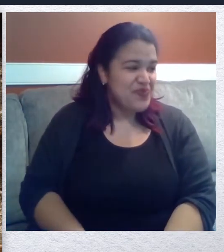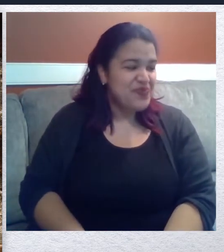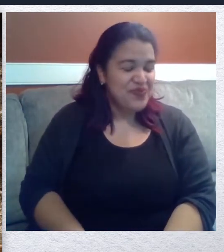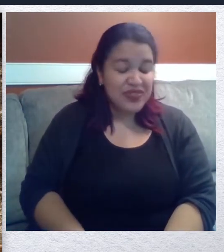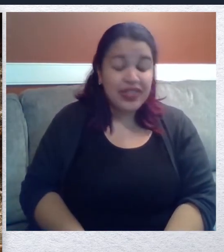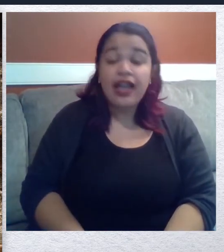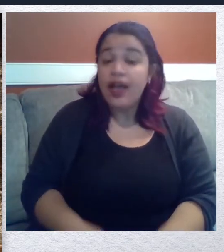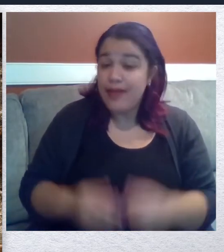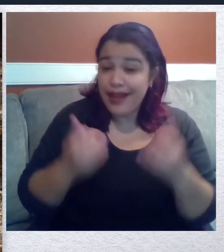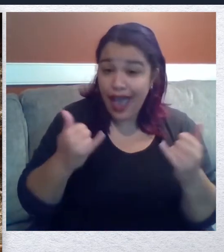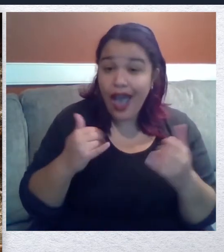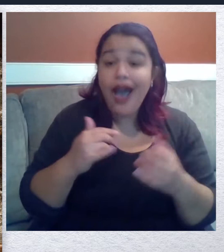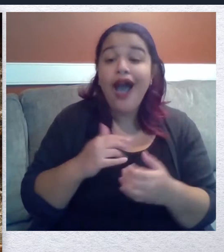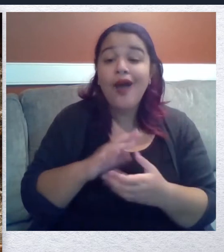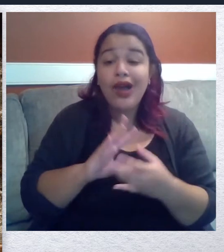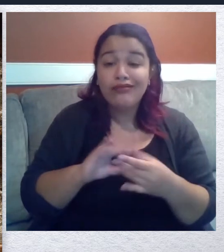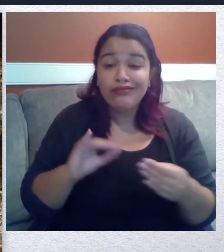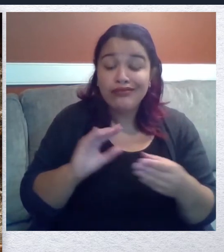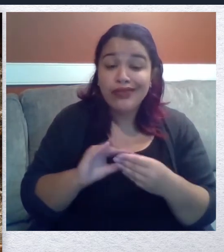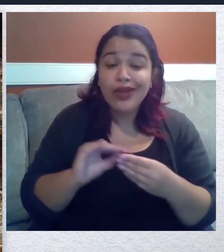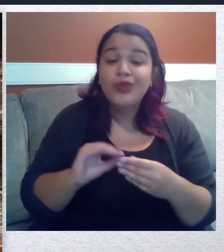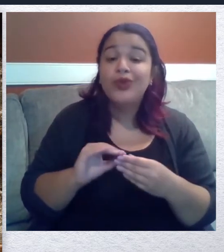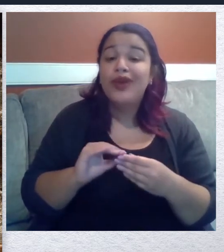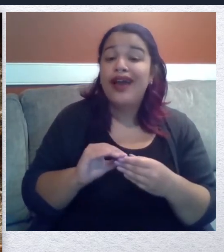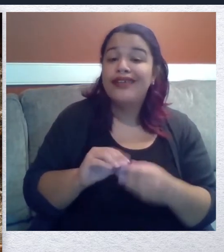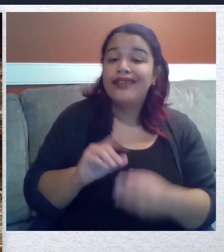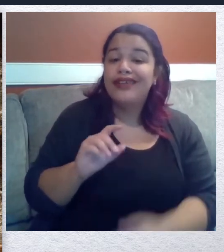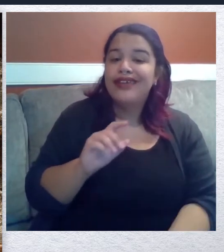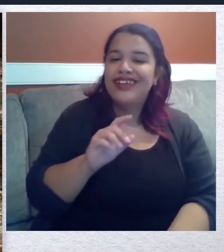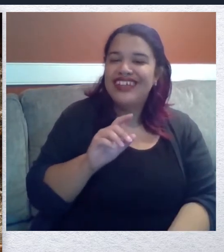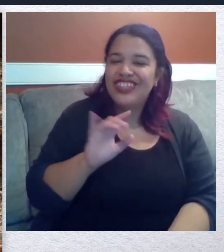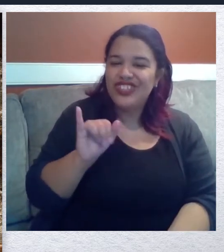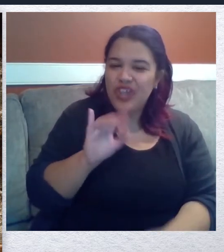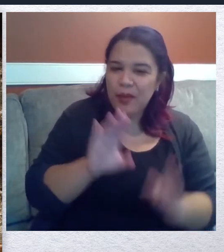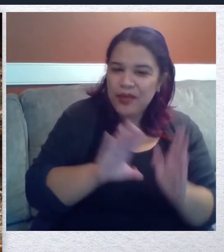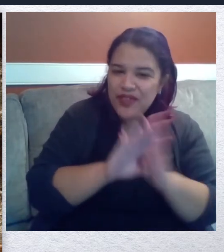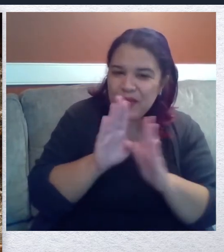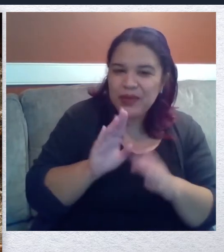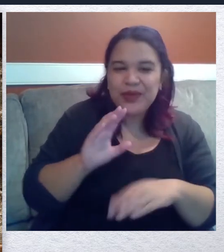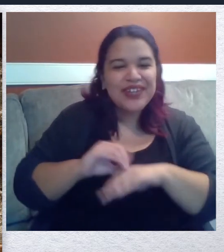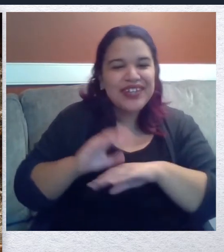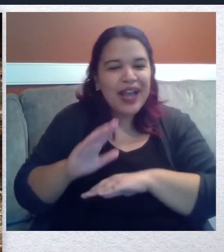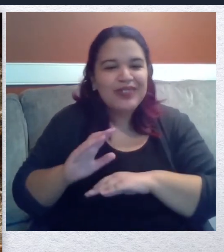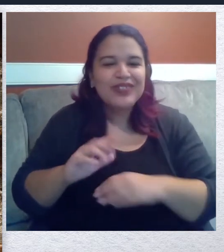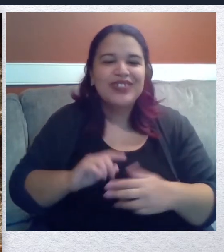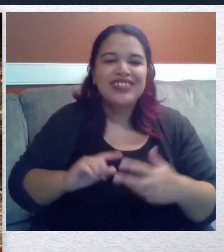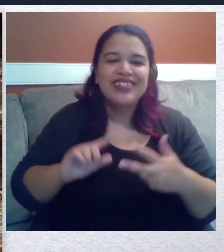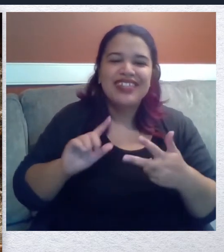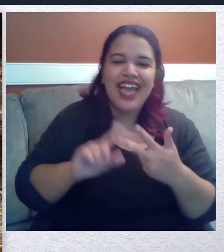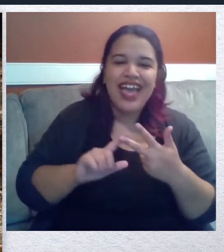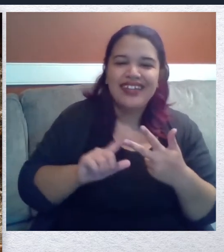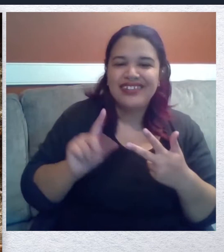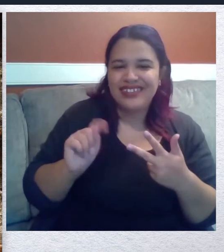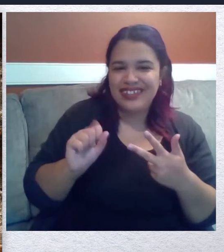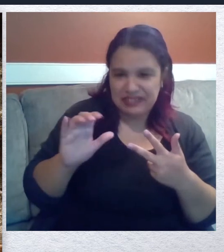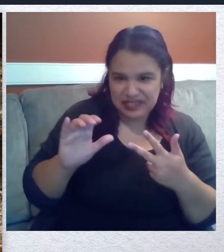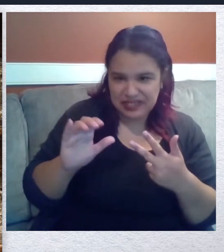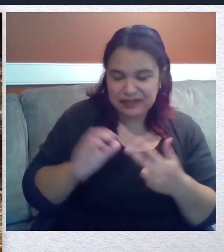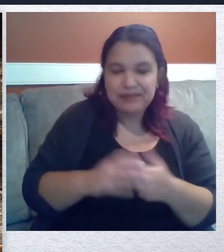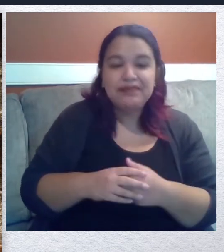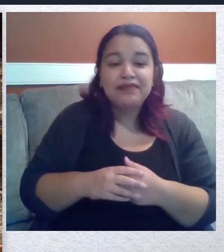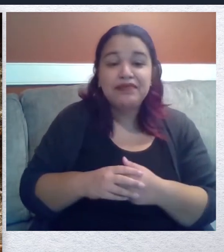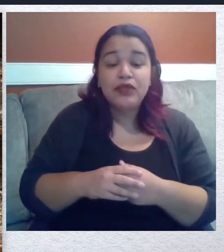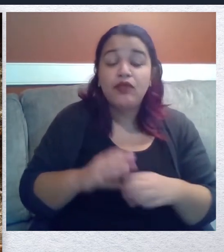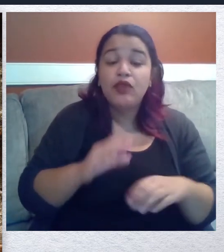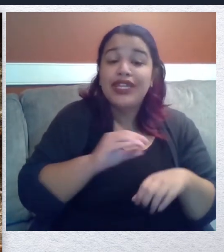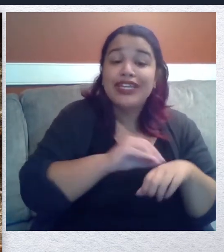the counselors, talent sourcing coordinators, and job developers. For the counselors and talent